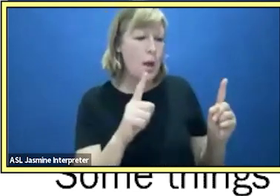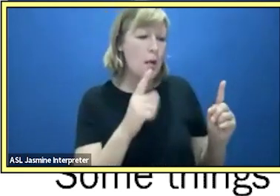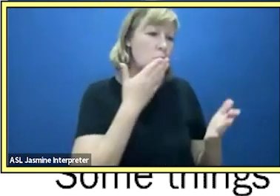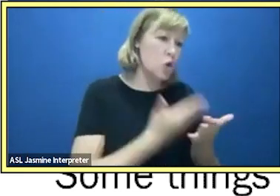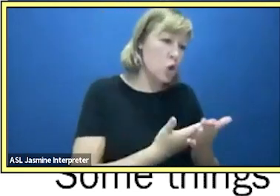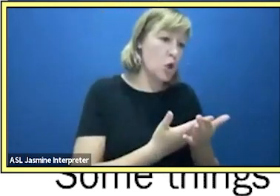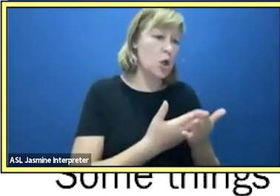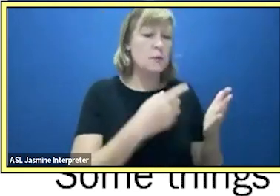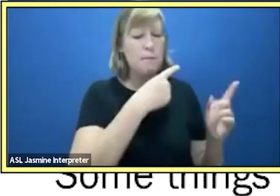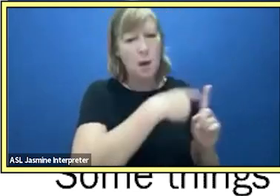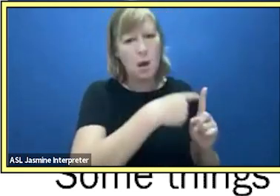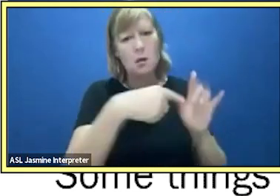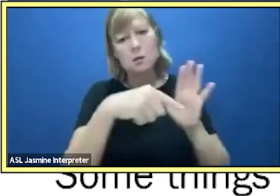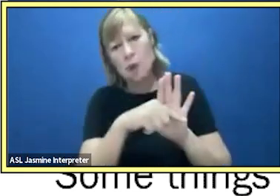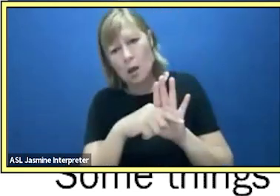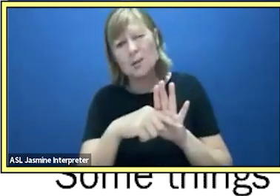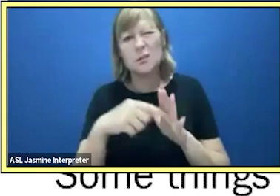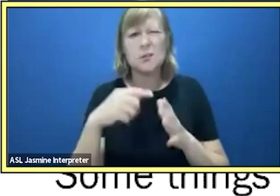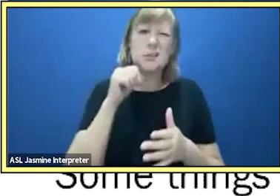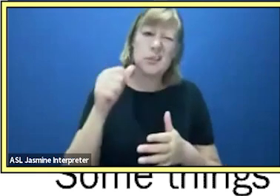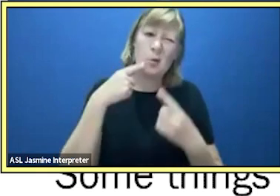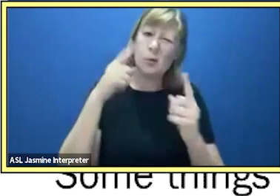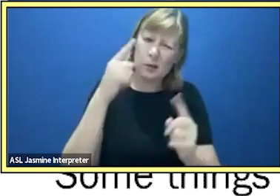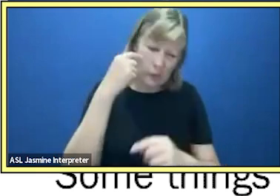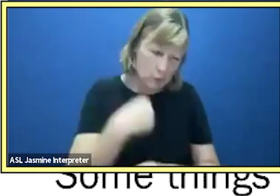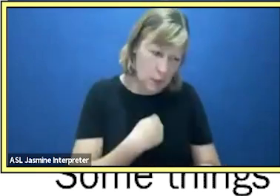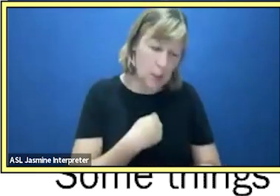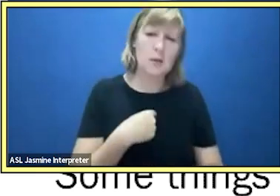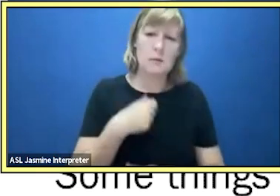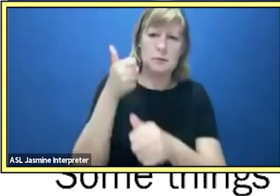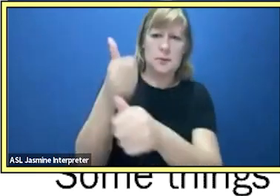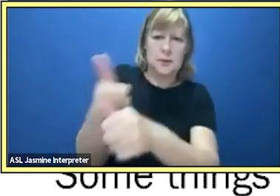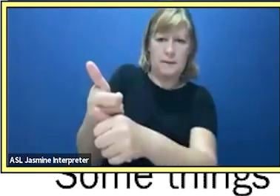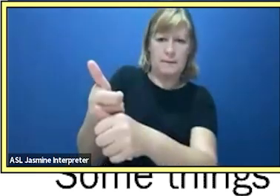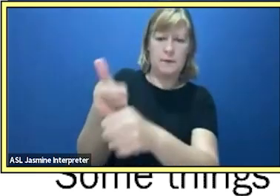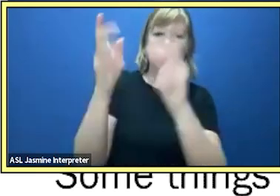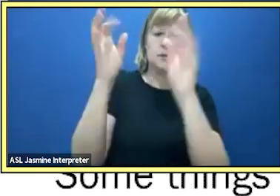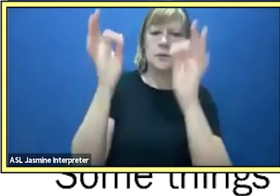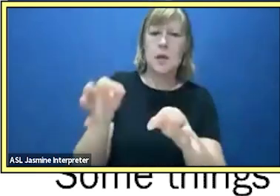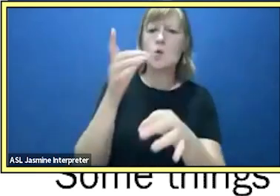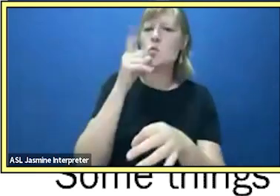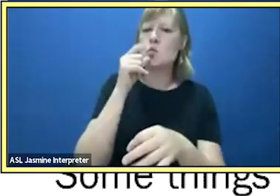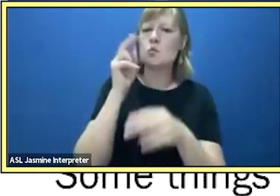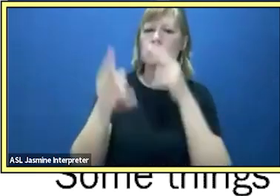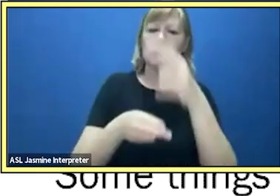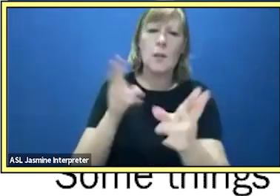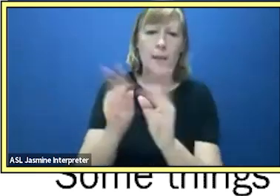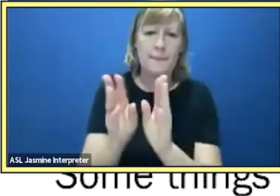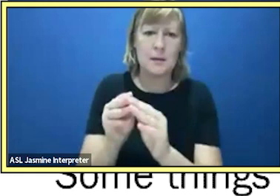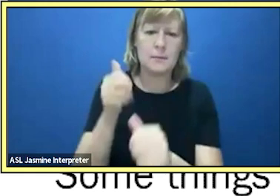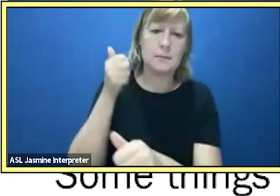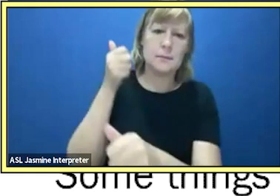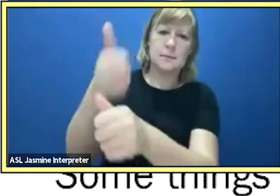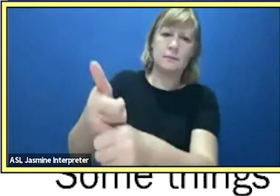you. You will decide who should be a part of those meetings with you. And you are responsible